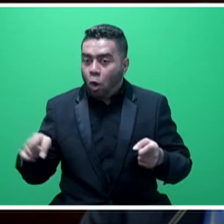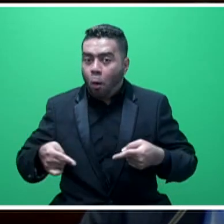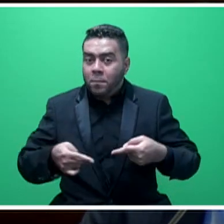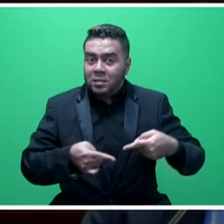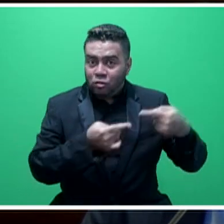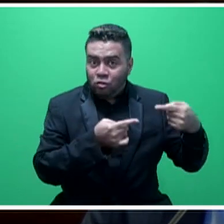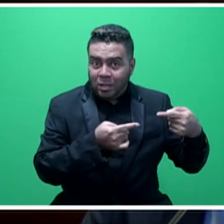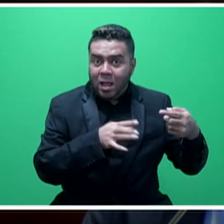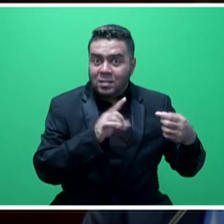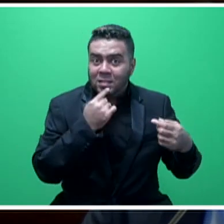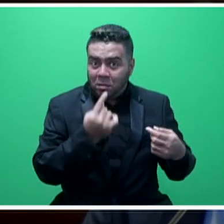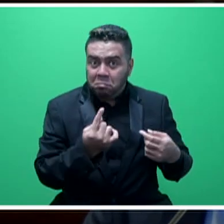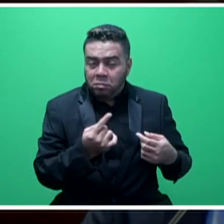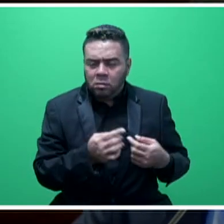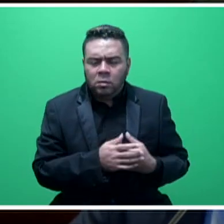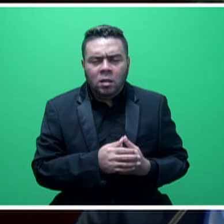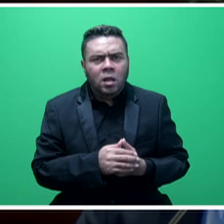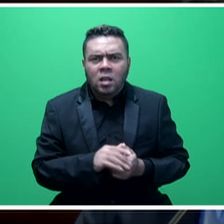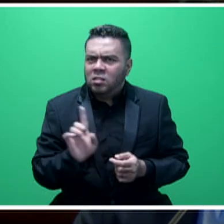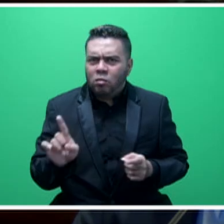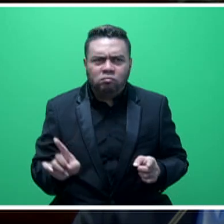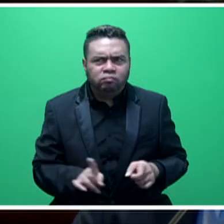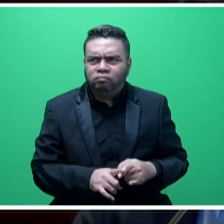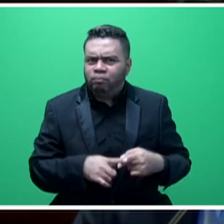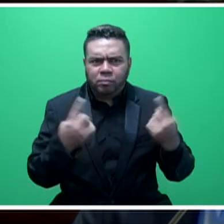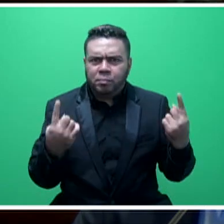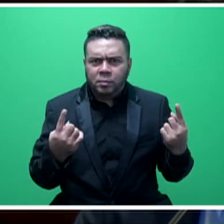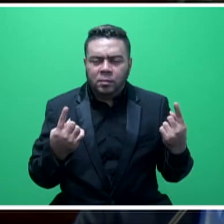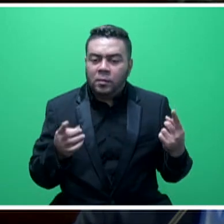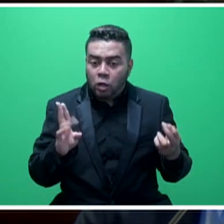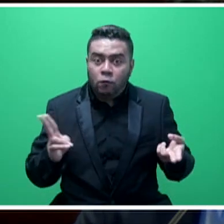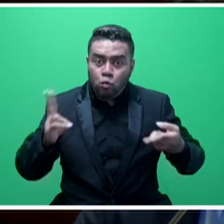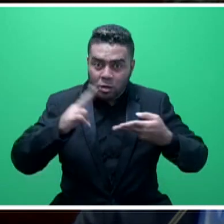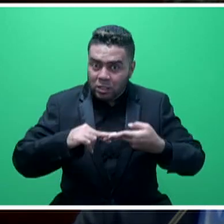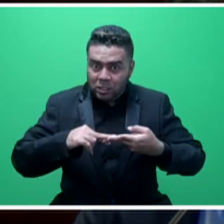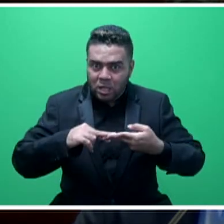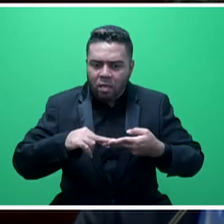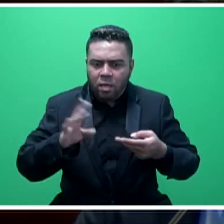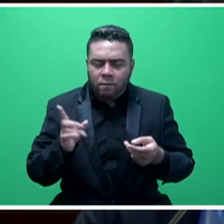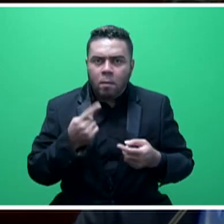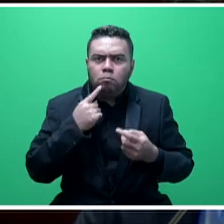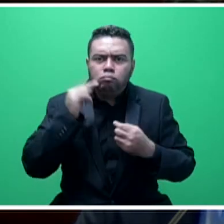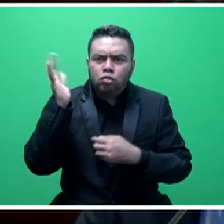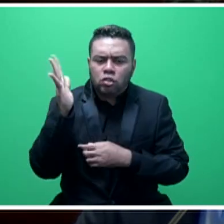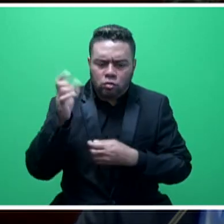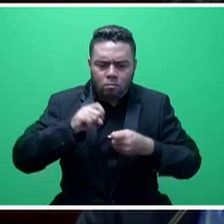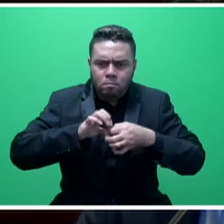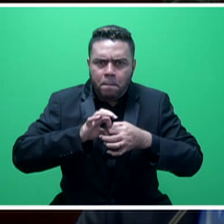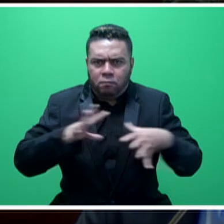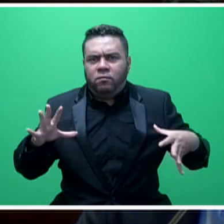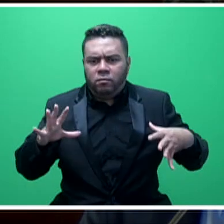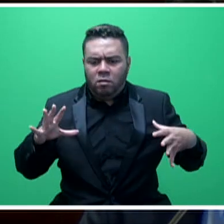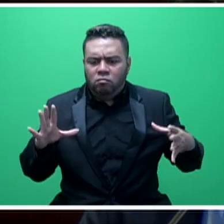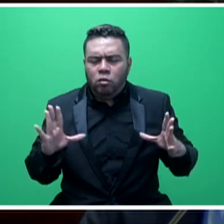so far is so polar opposite. Instead of unity, opposition has preached disunity. Instead